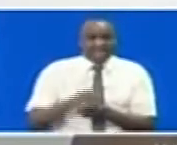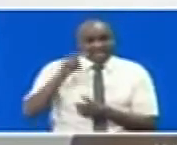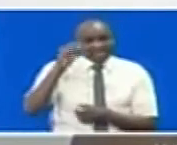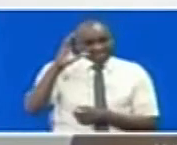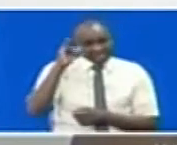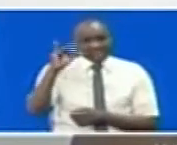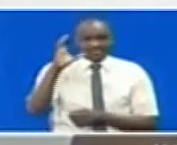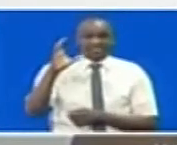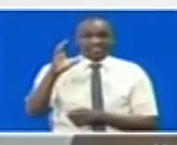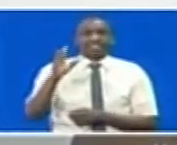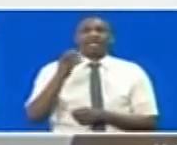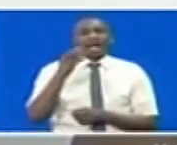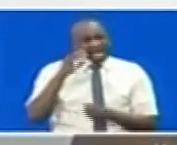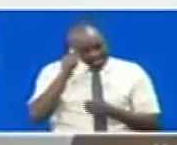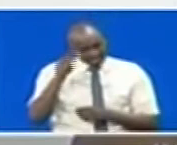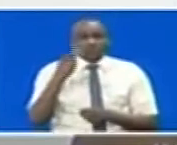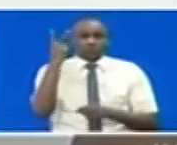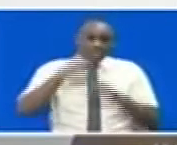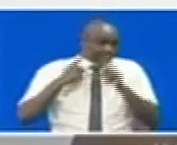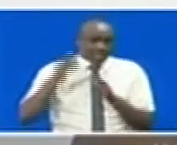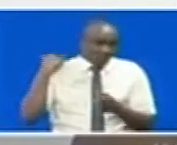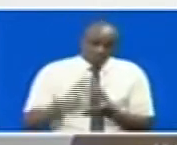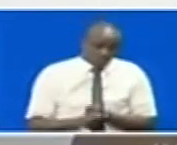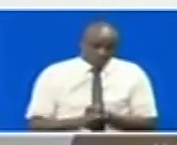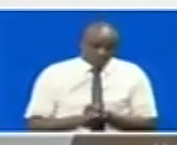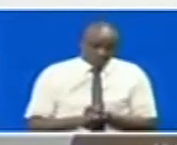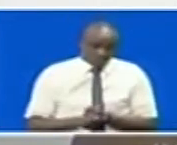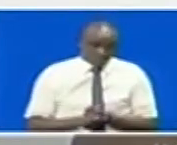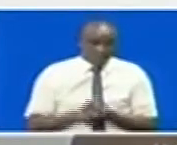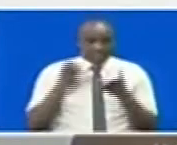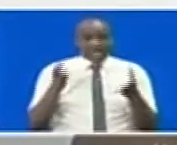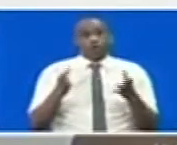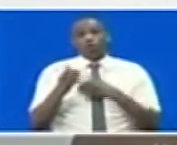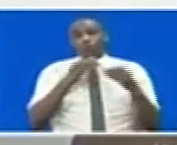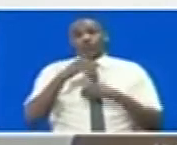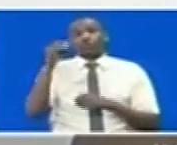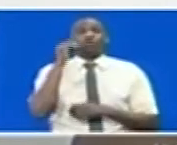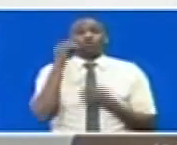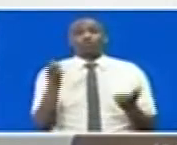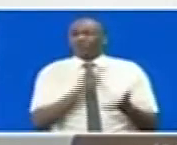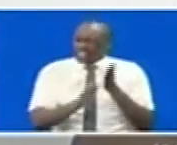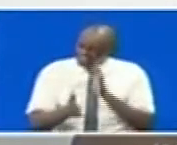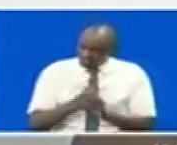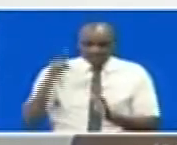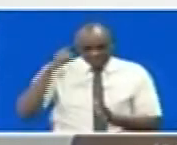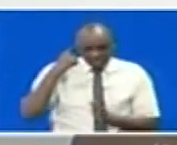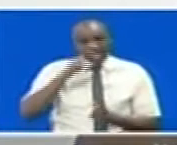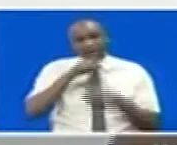Act 2 years ago. They are almost going home without considering